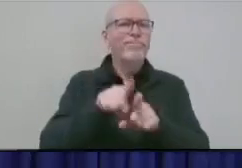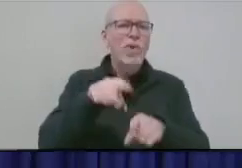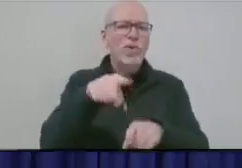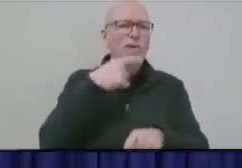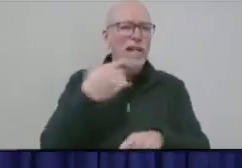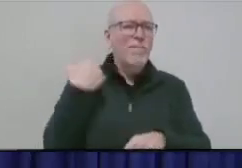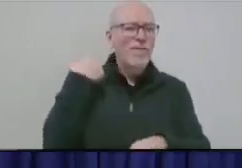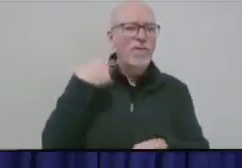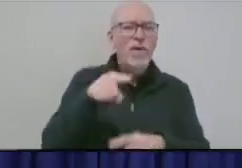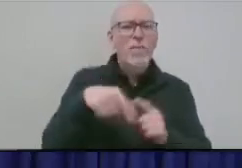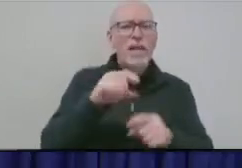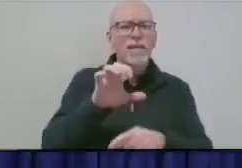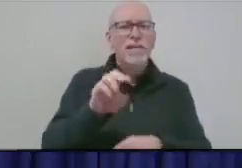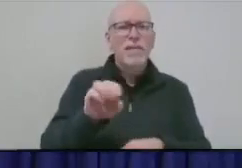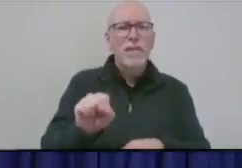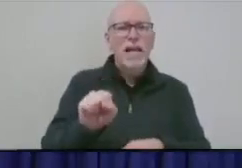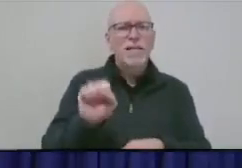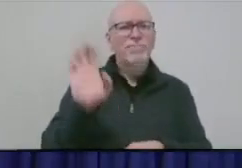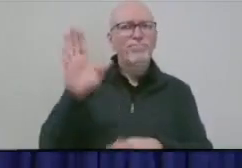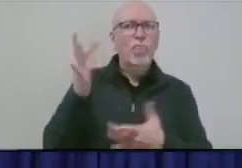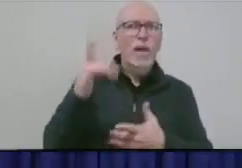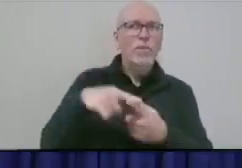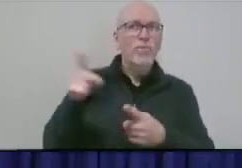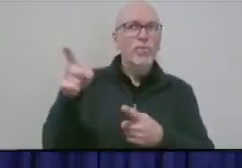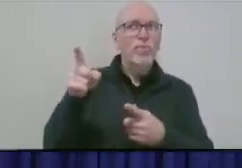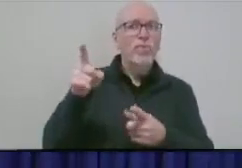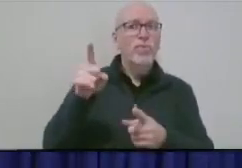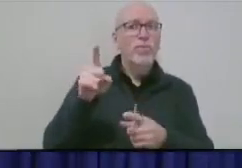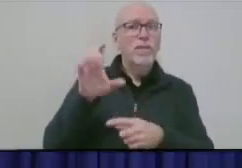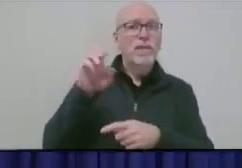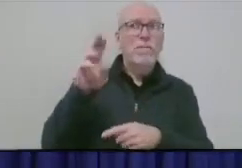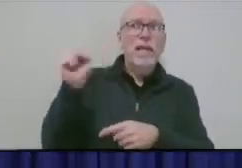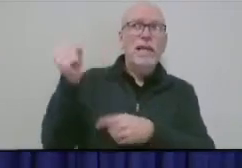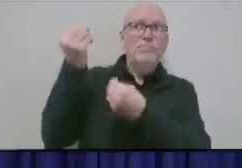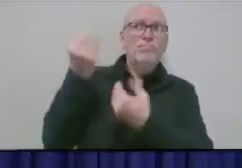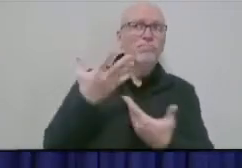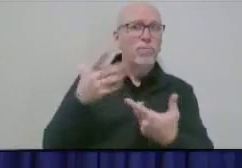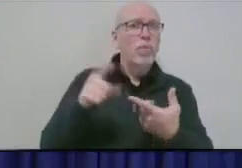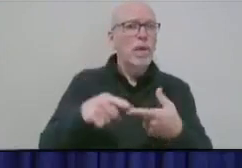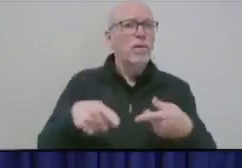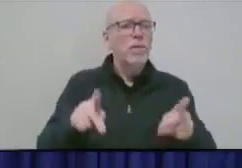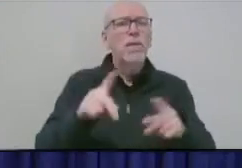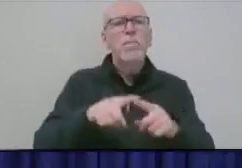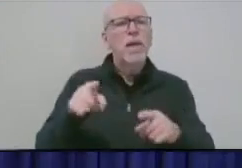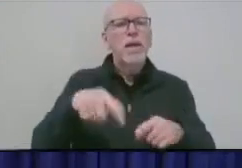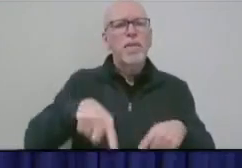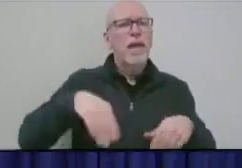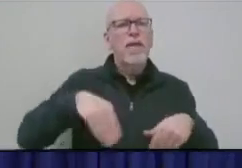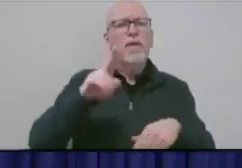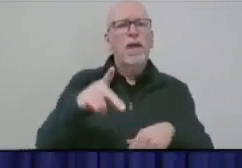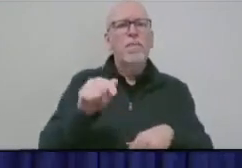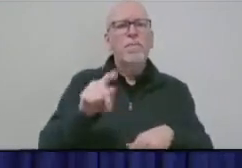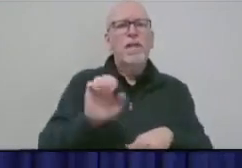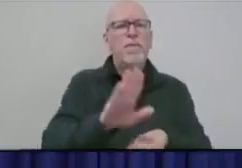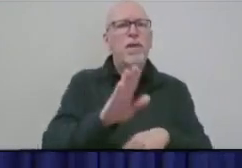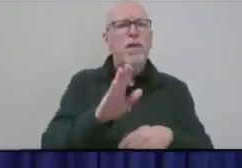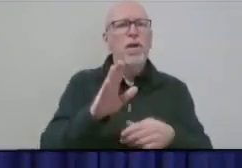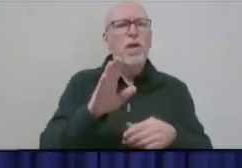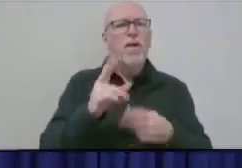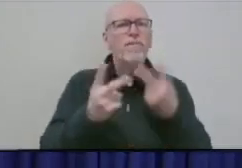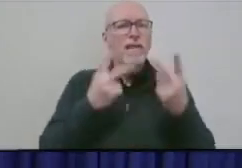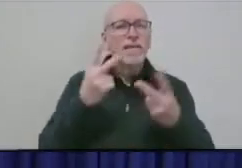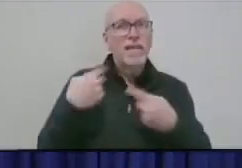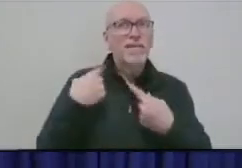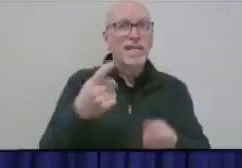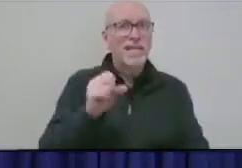about CMS waiting on guidance from CMS, but they haven't updated their visitation guidance since